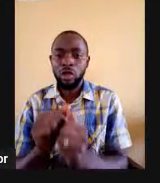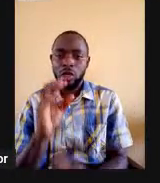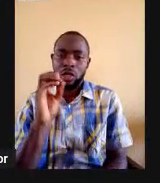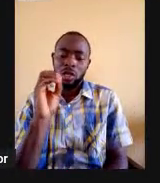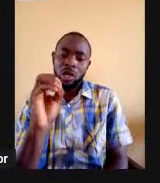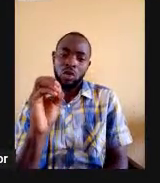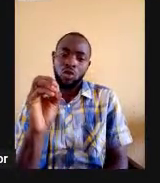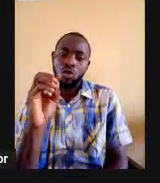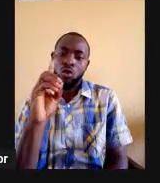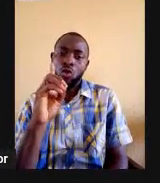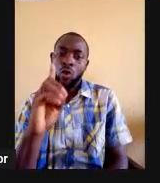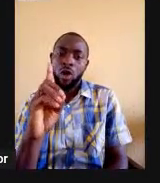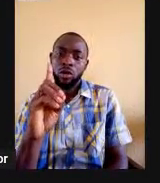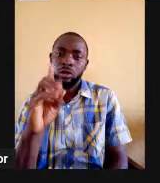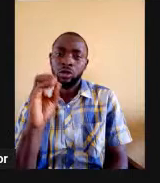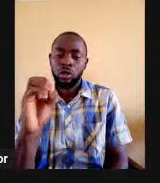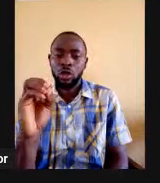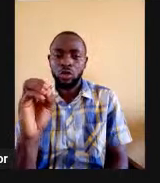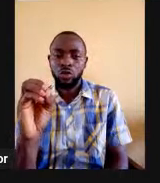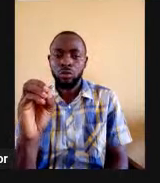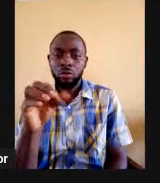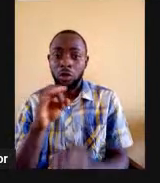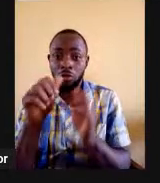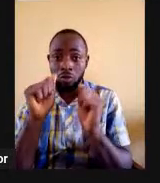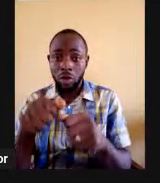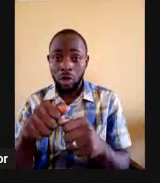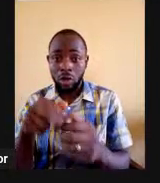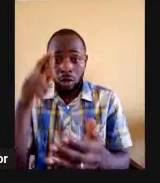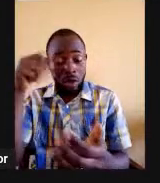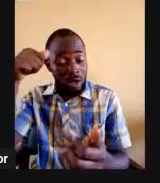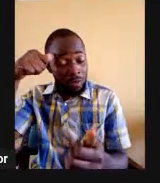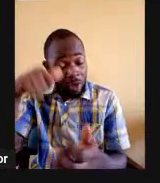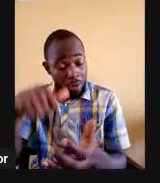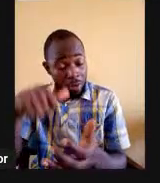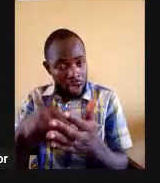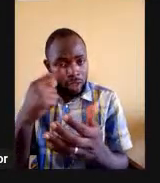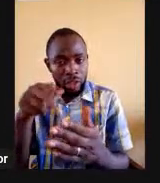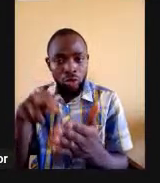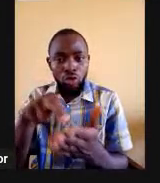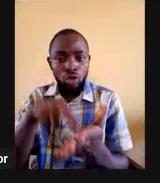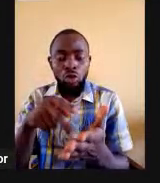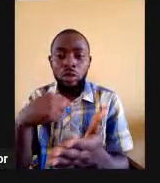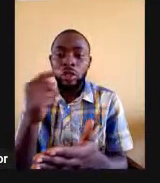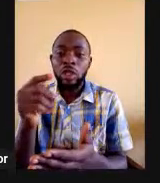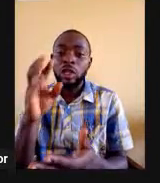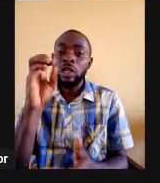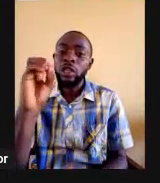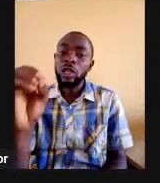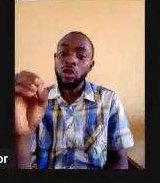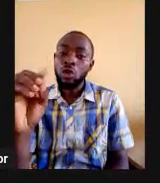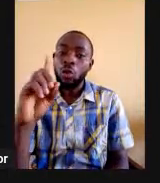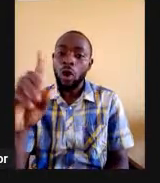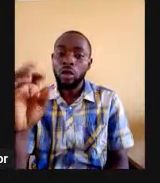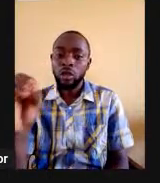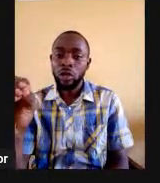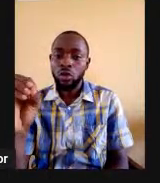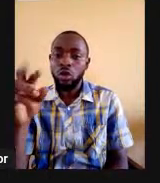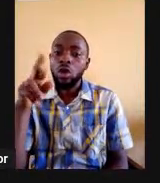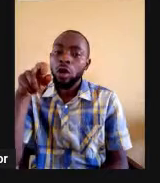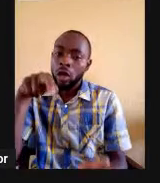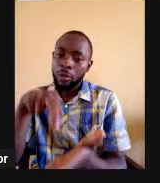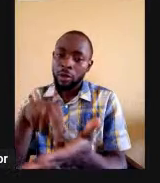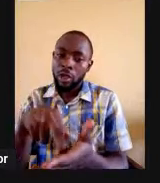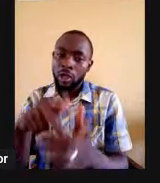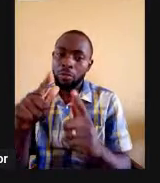010. If you can remember, the rule says 010 represent capital. Is that okay?